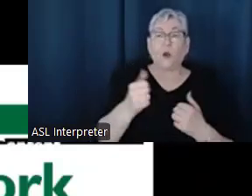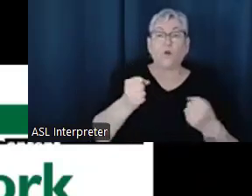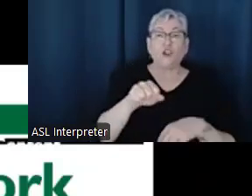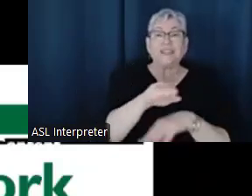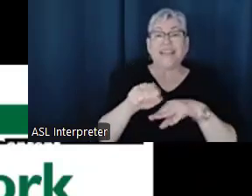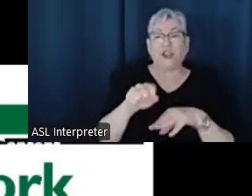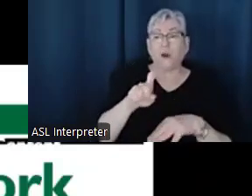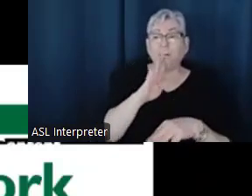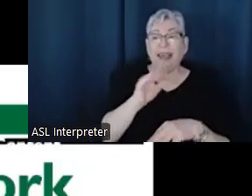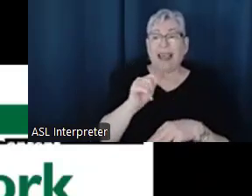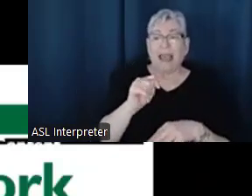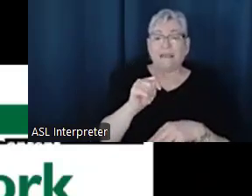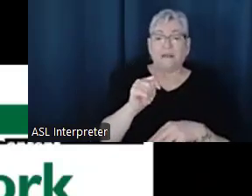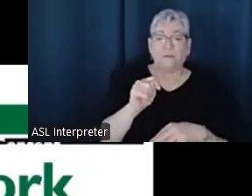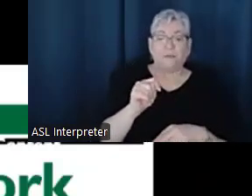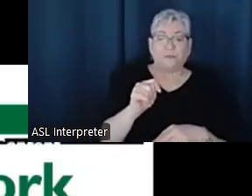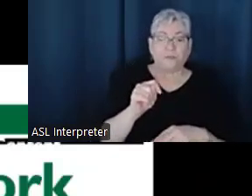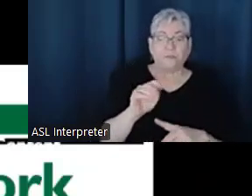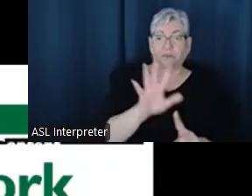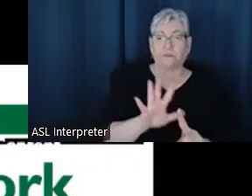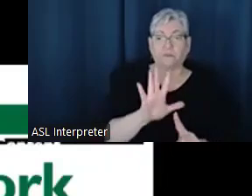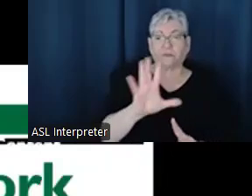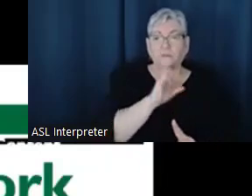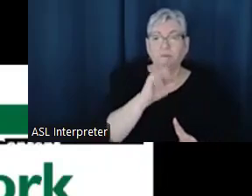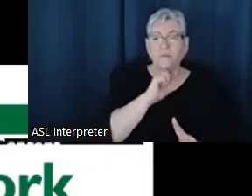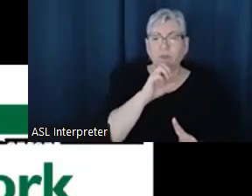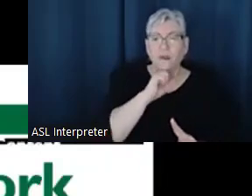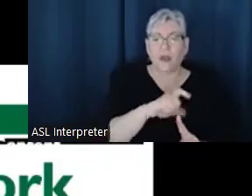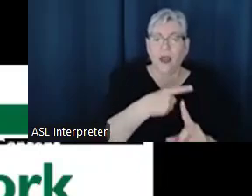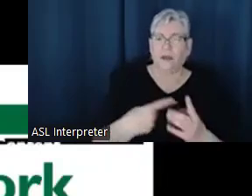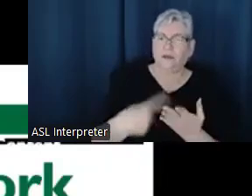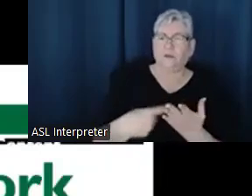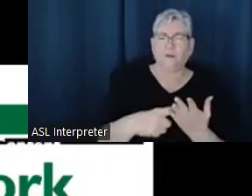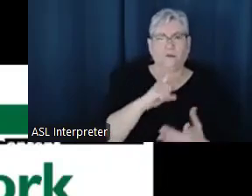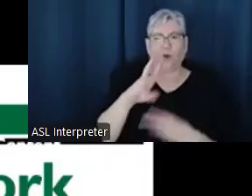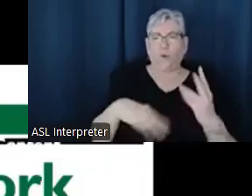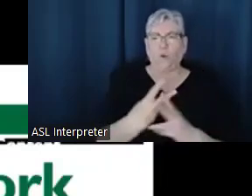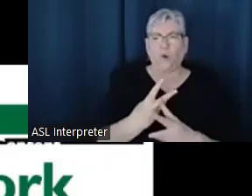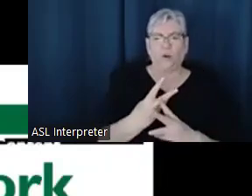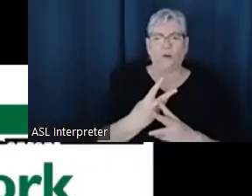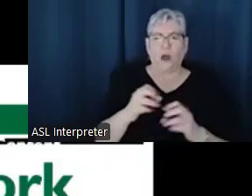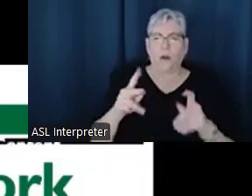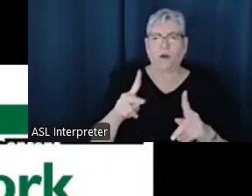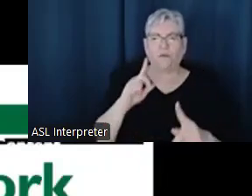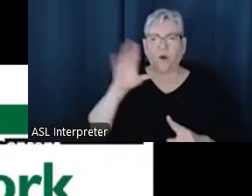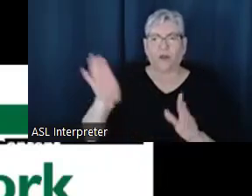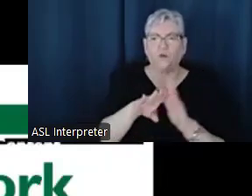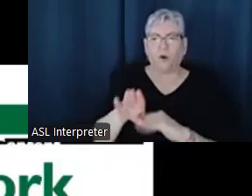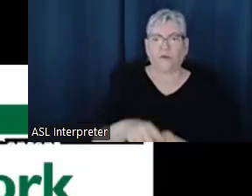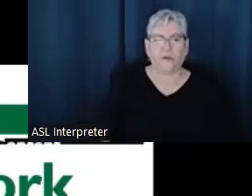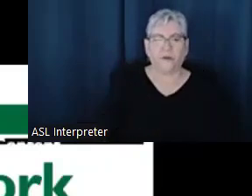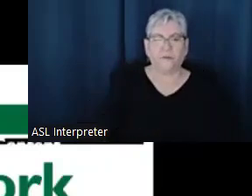around based on their age, and talk about realistic opportunities for their growth. The basics that you can